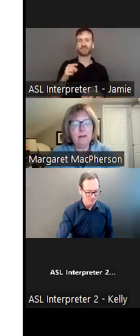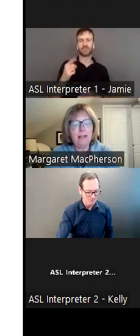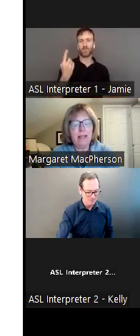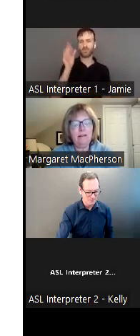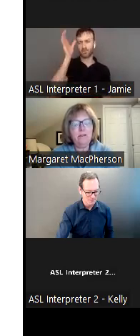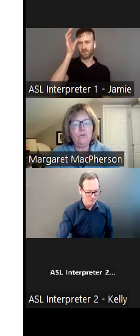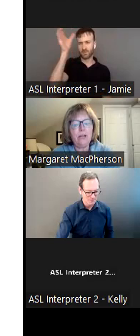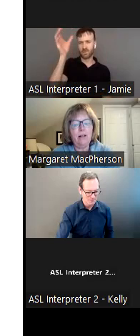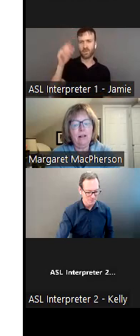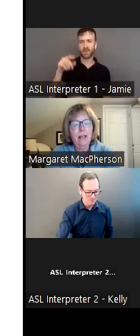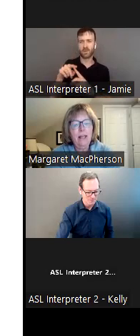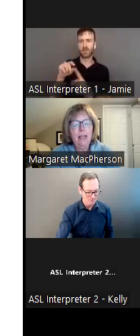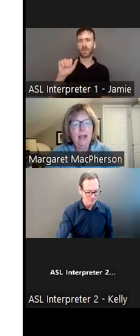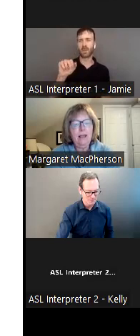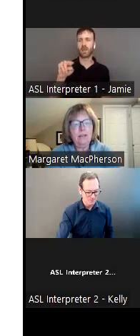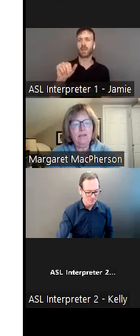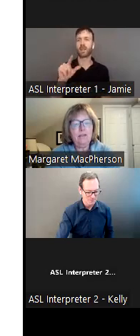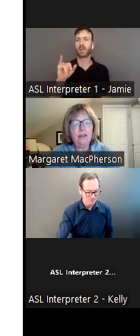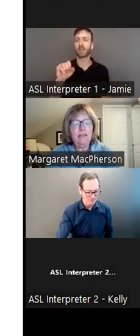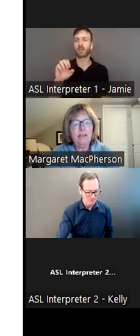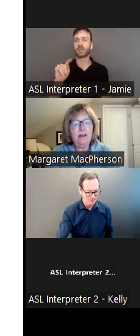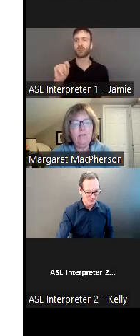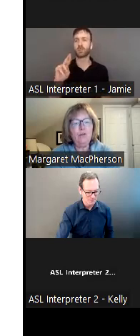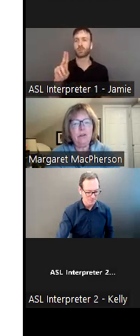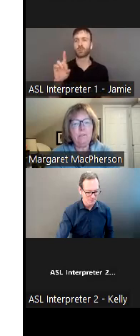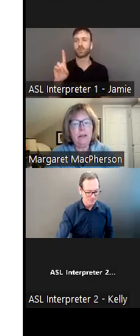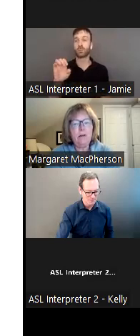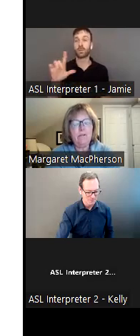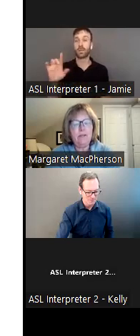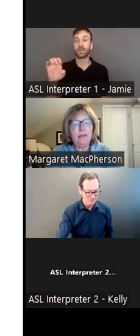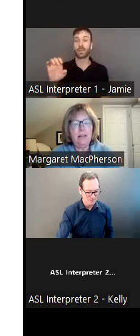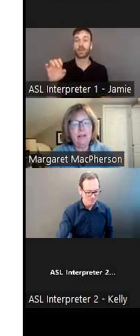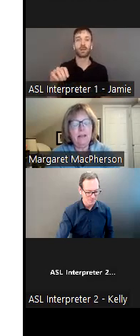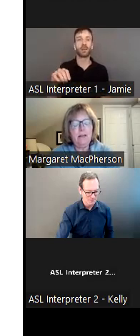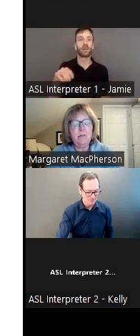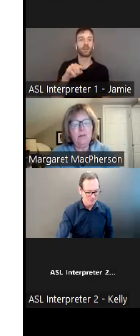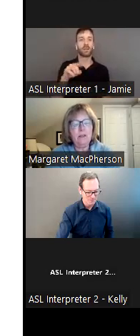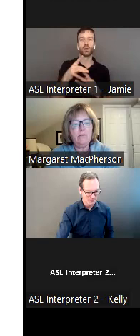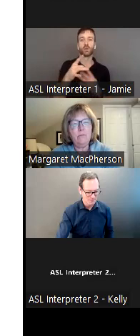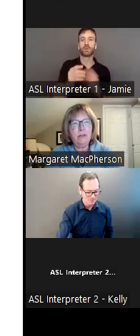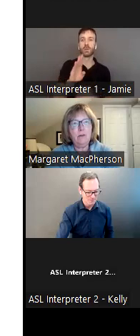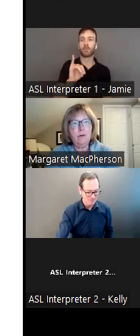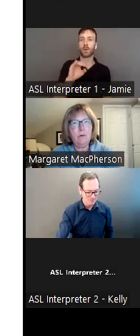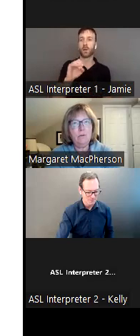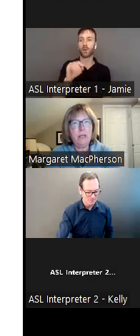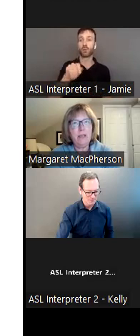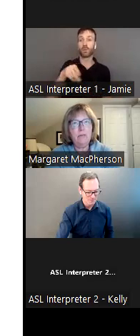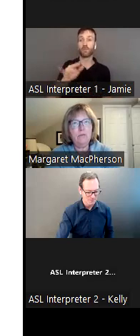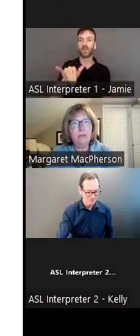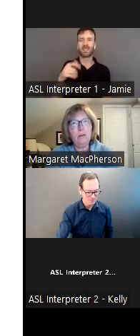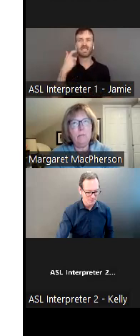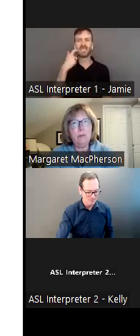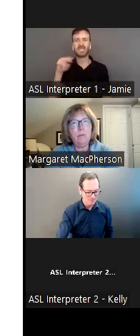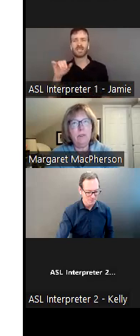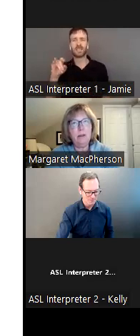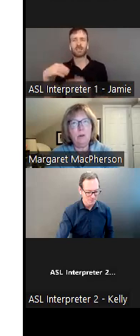from Annalise Trudel, the idea of a choice biography. Nadine was talking a few minutes ago about the way in which